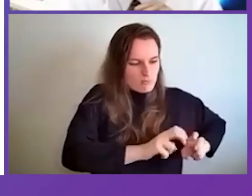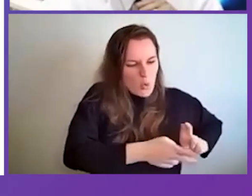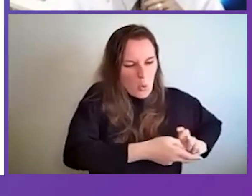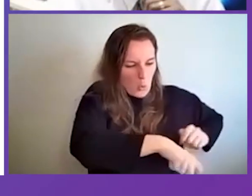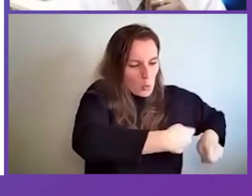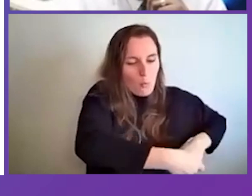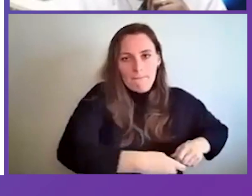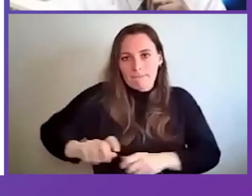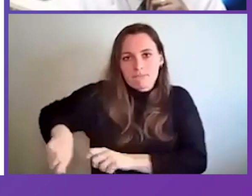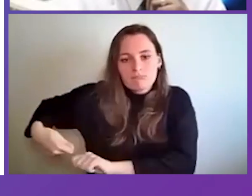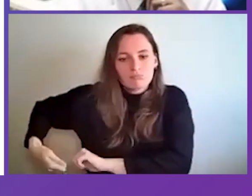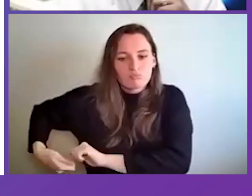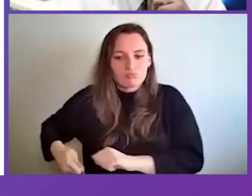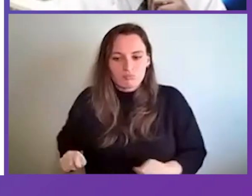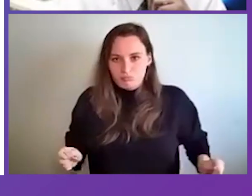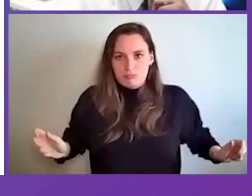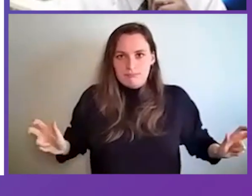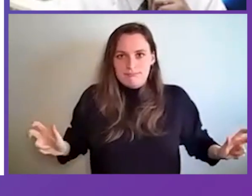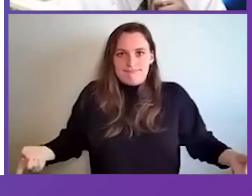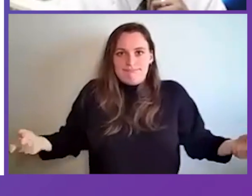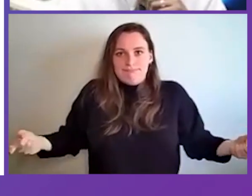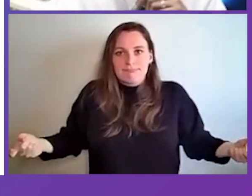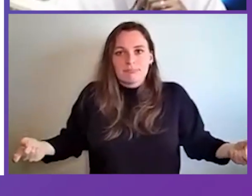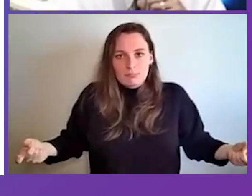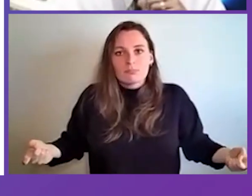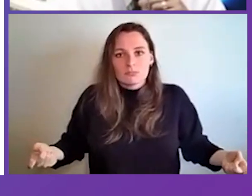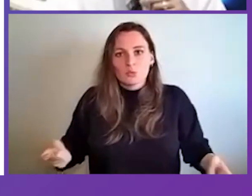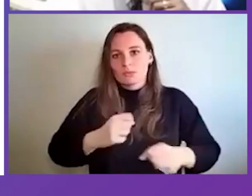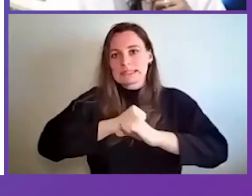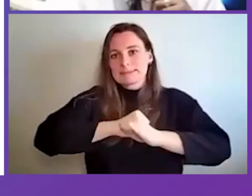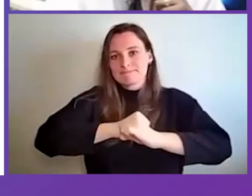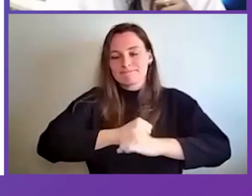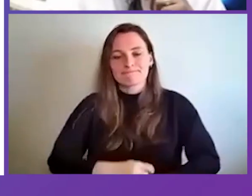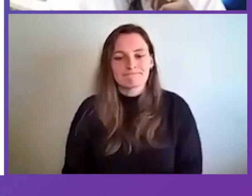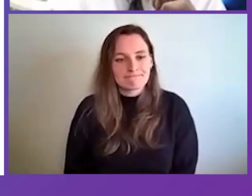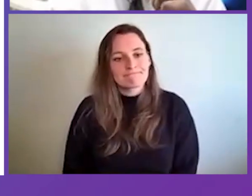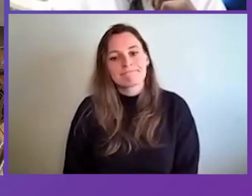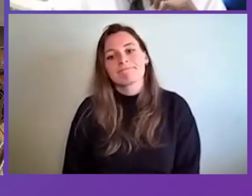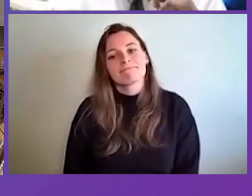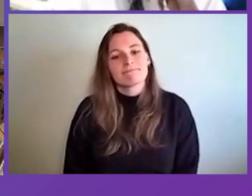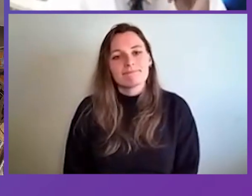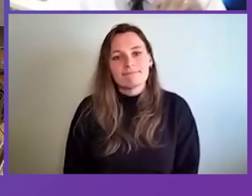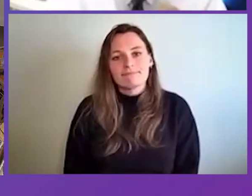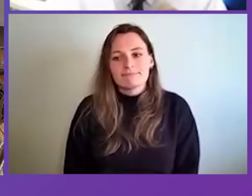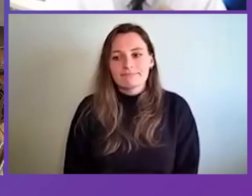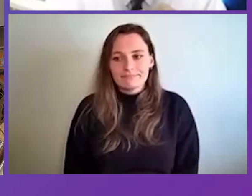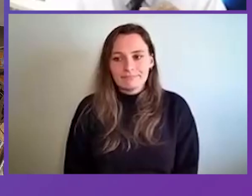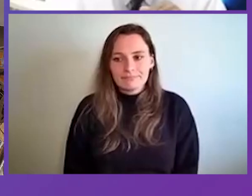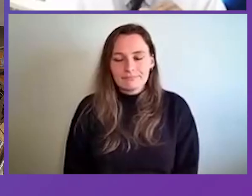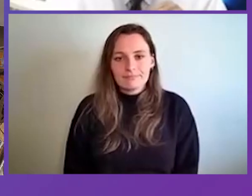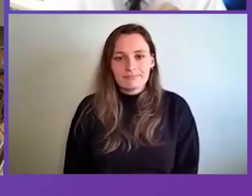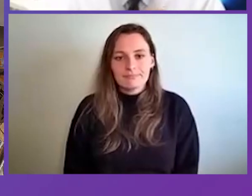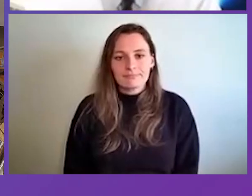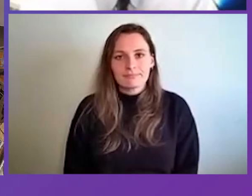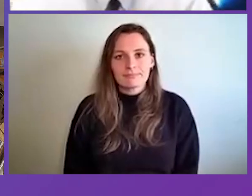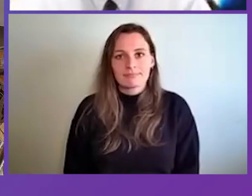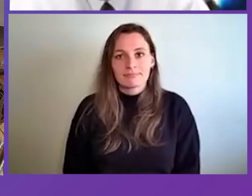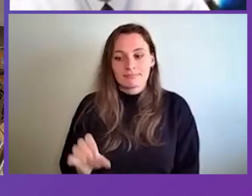downs alongside those. While we were in the cargo